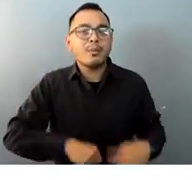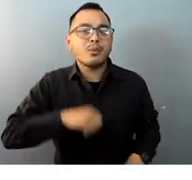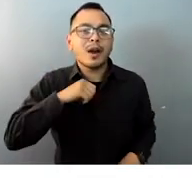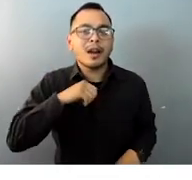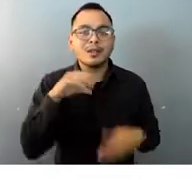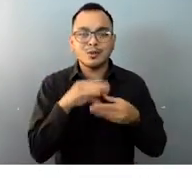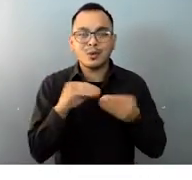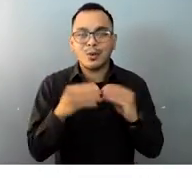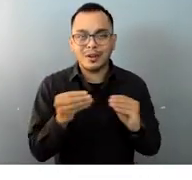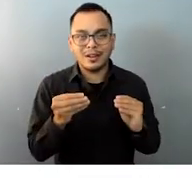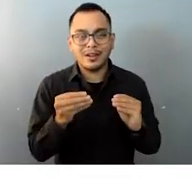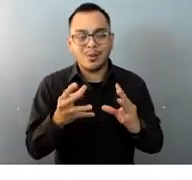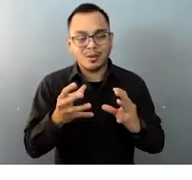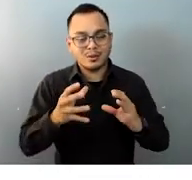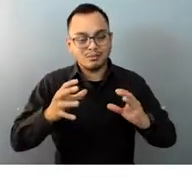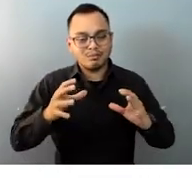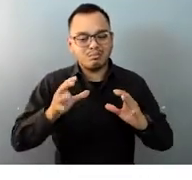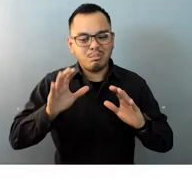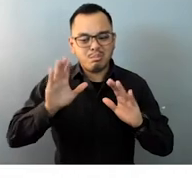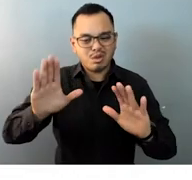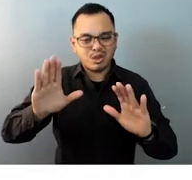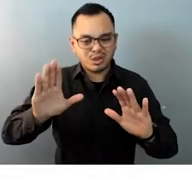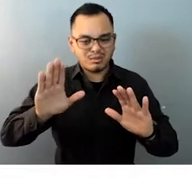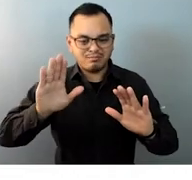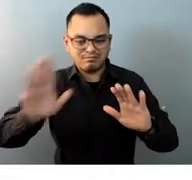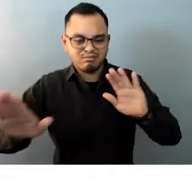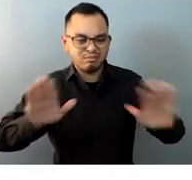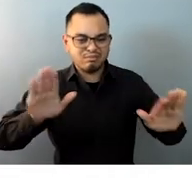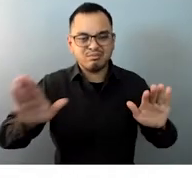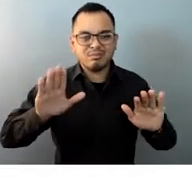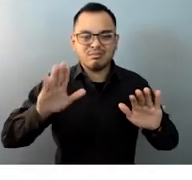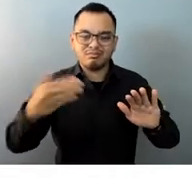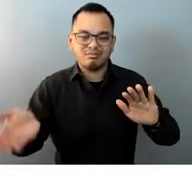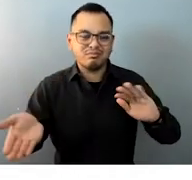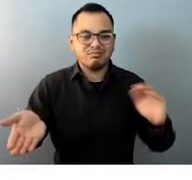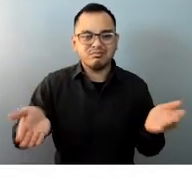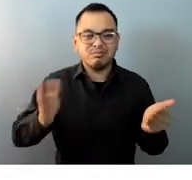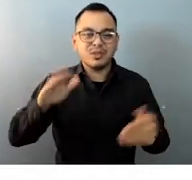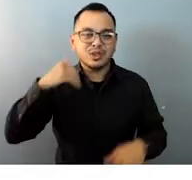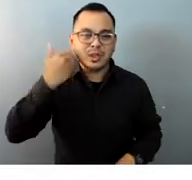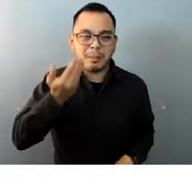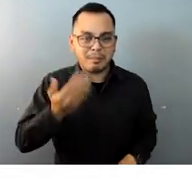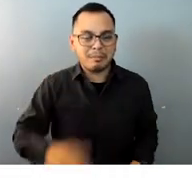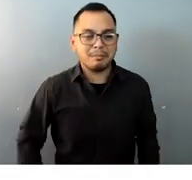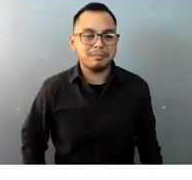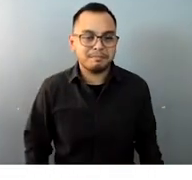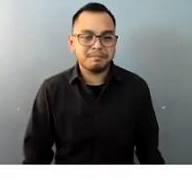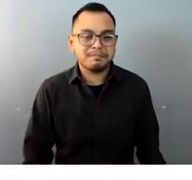week, but give me a pride story to push against these walls of shame.